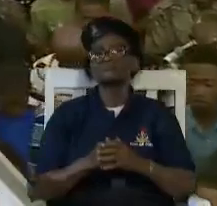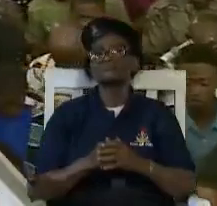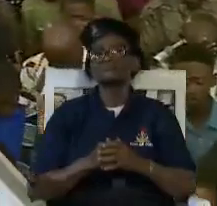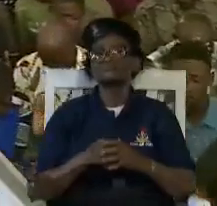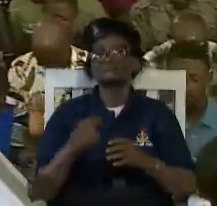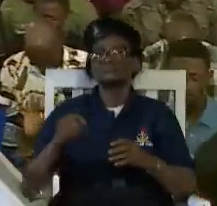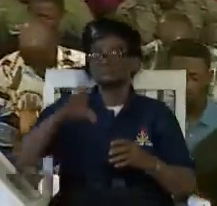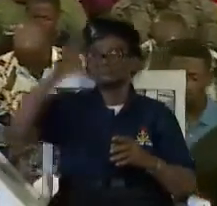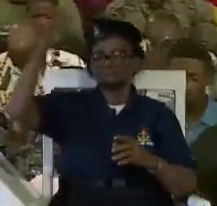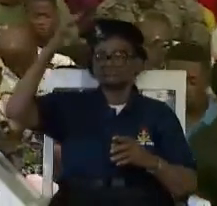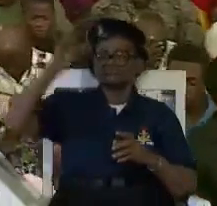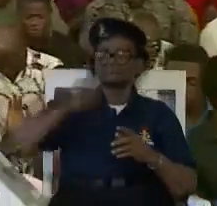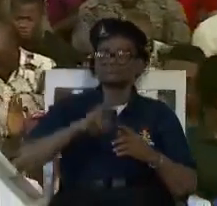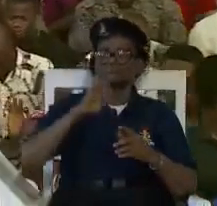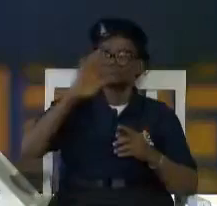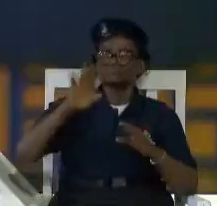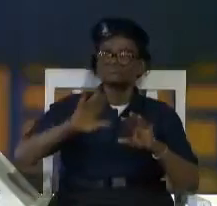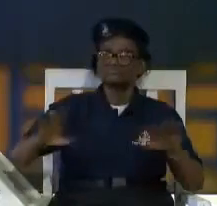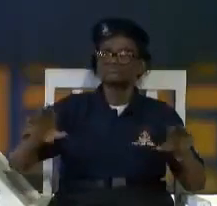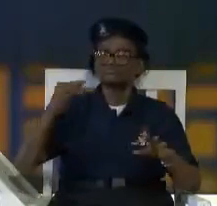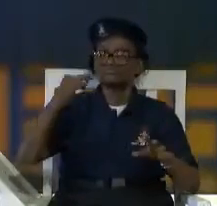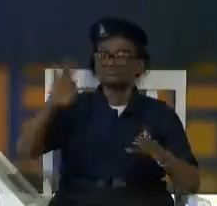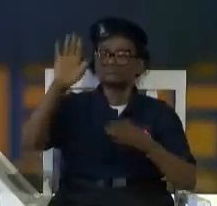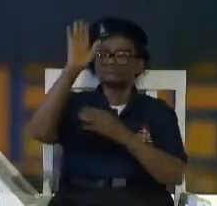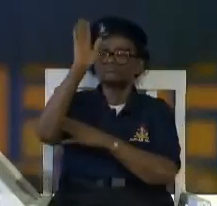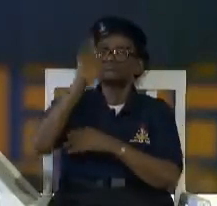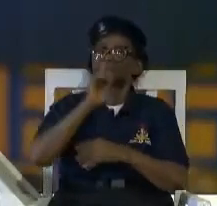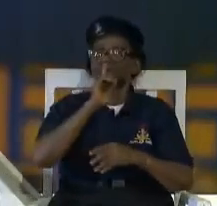The grace to be children of God indeed,